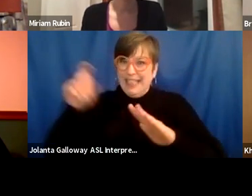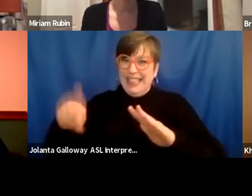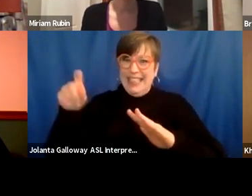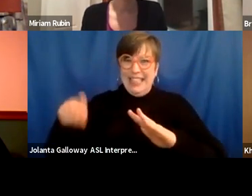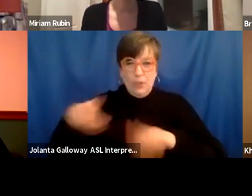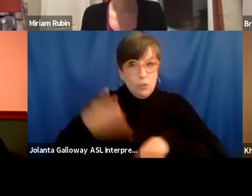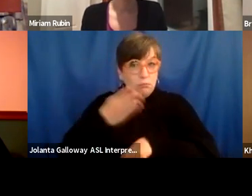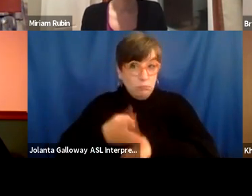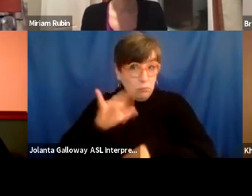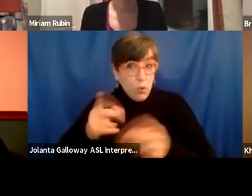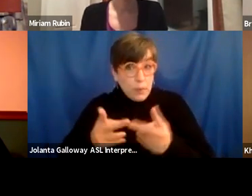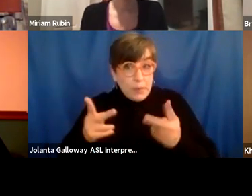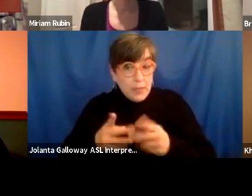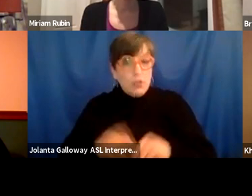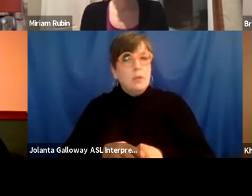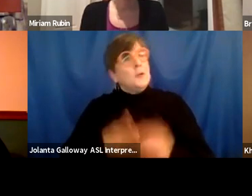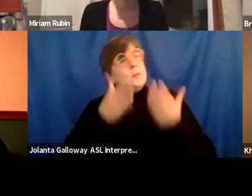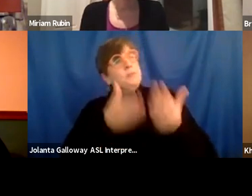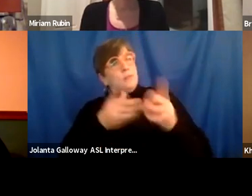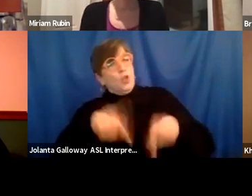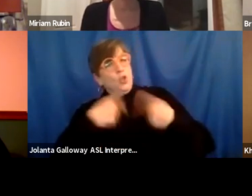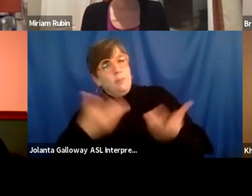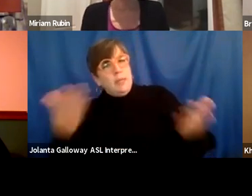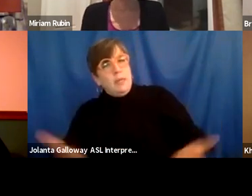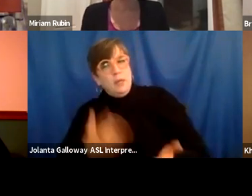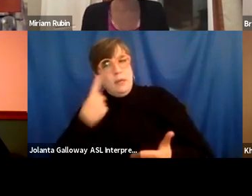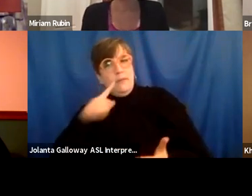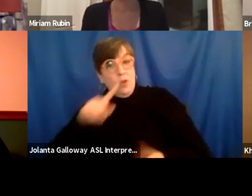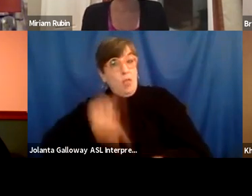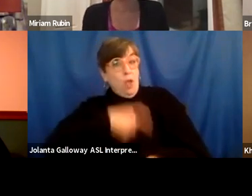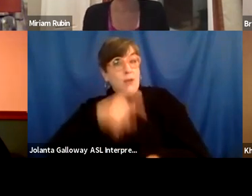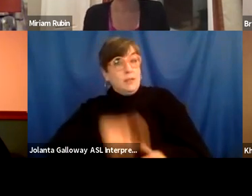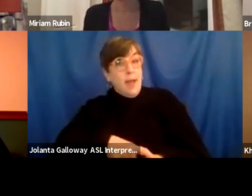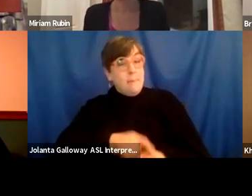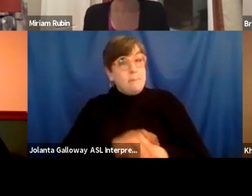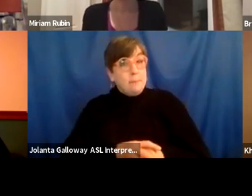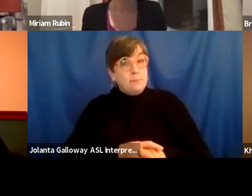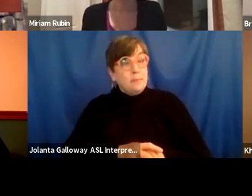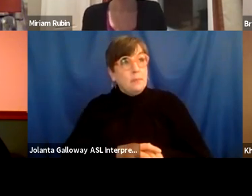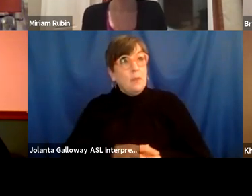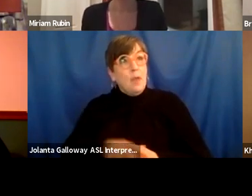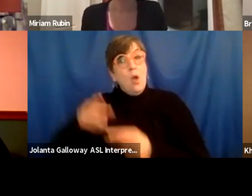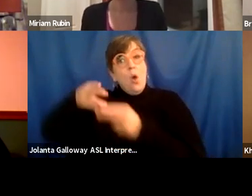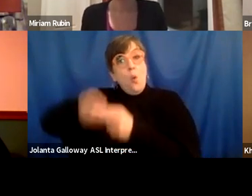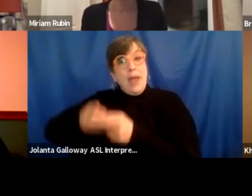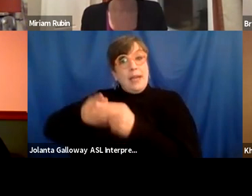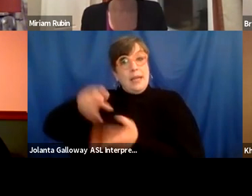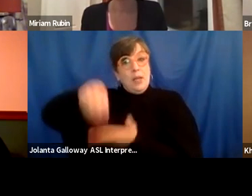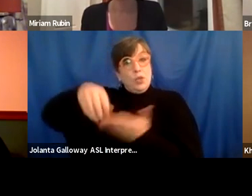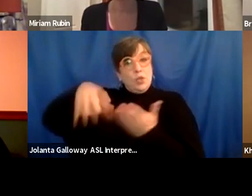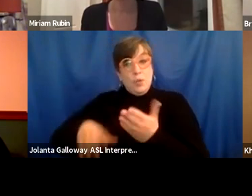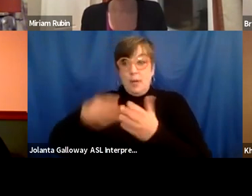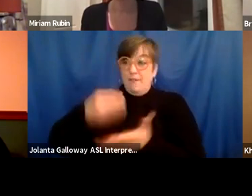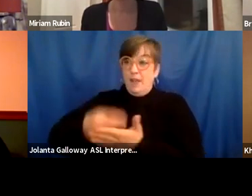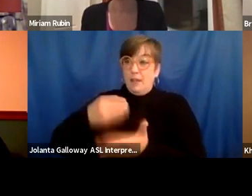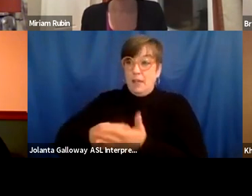iterate. And of course, you've been here for a long time, the implementation of weighted student funding as a push for equity